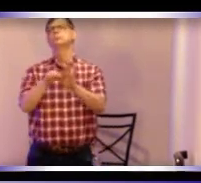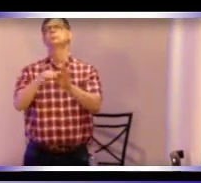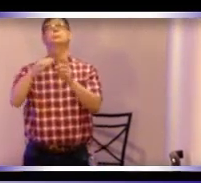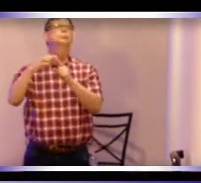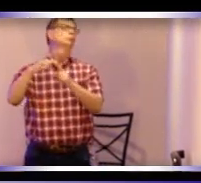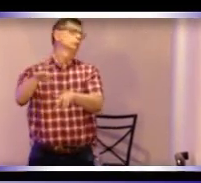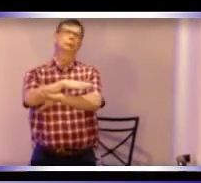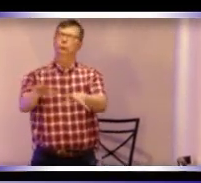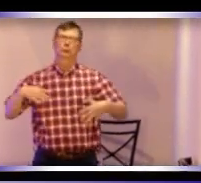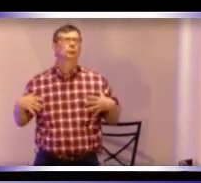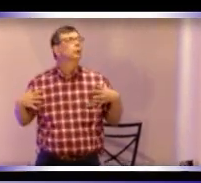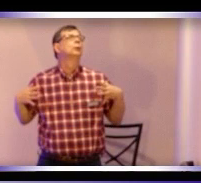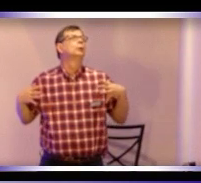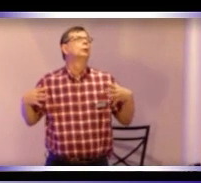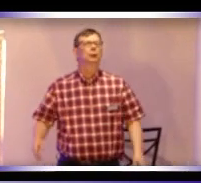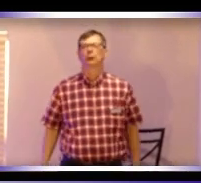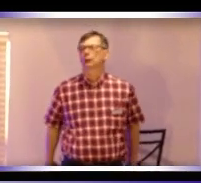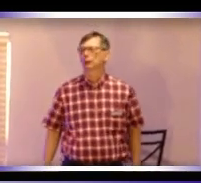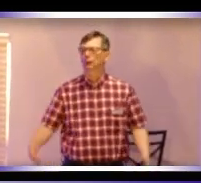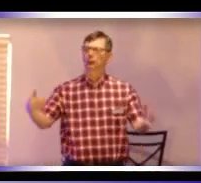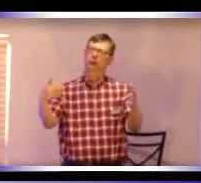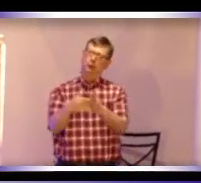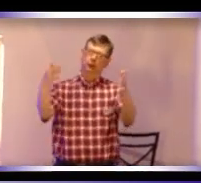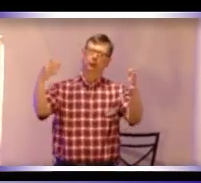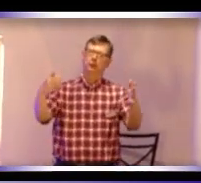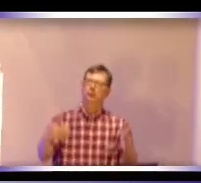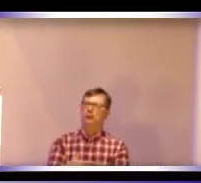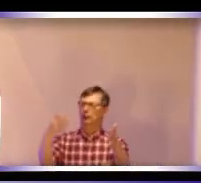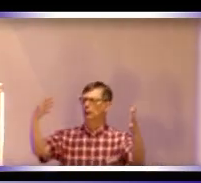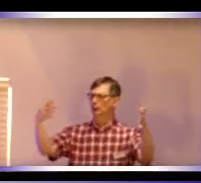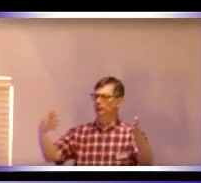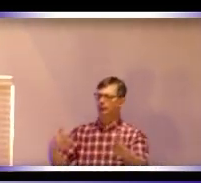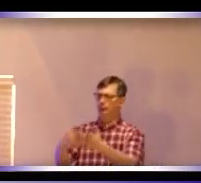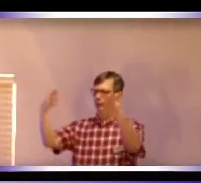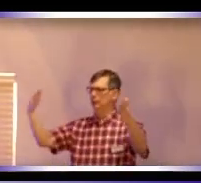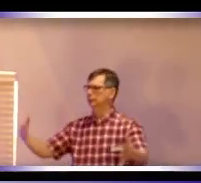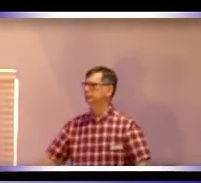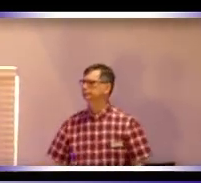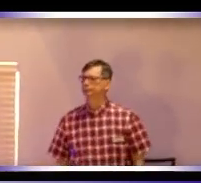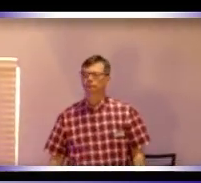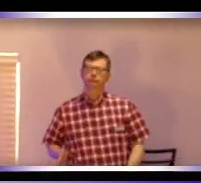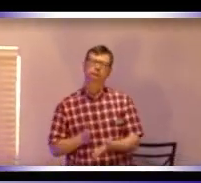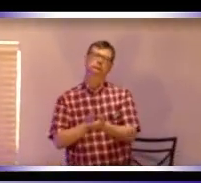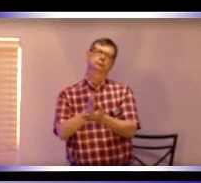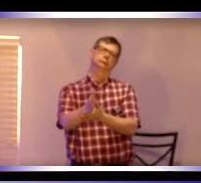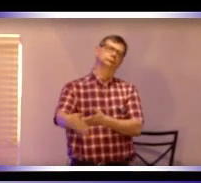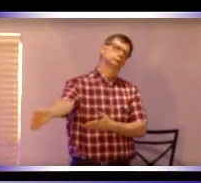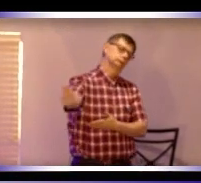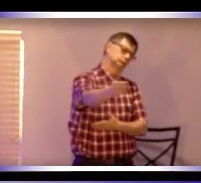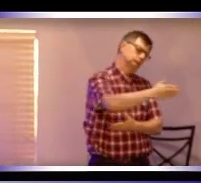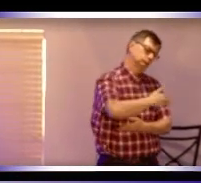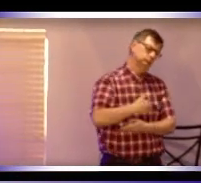worries, we get to do it again and again and again throughout